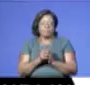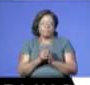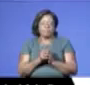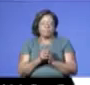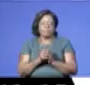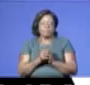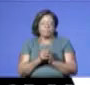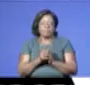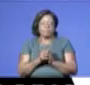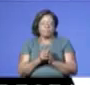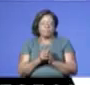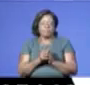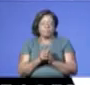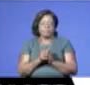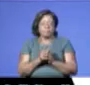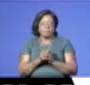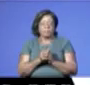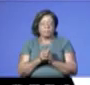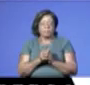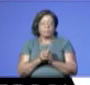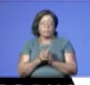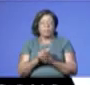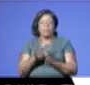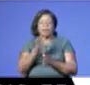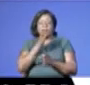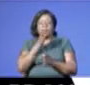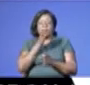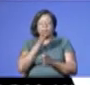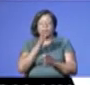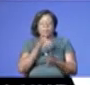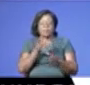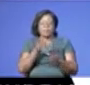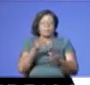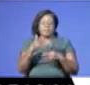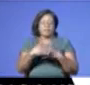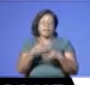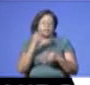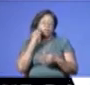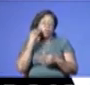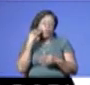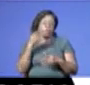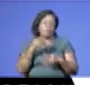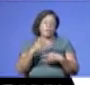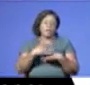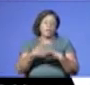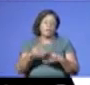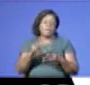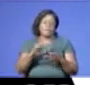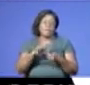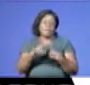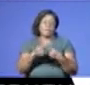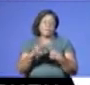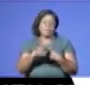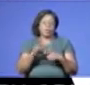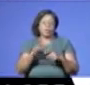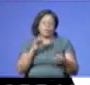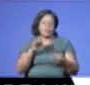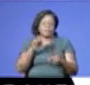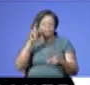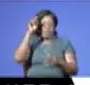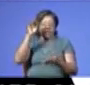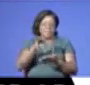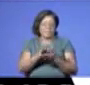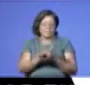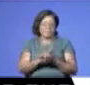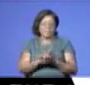mother of back home after months away from her husband in the midst of the COVID-19 pandemic. She shared her story